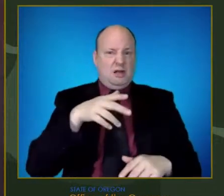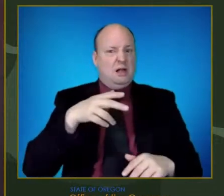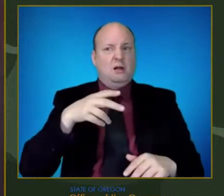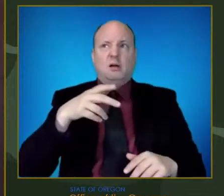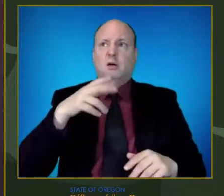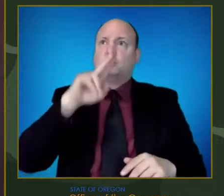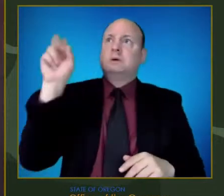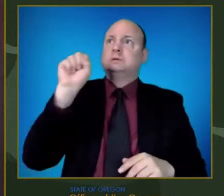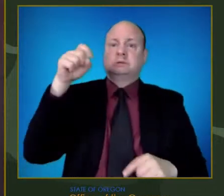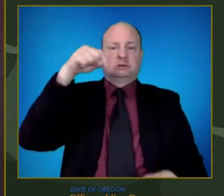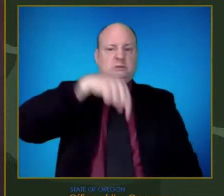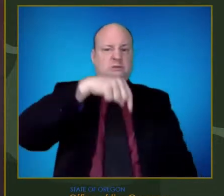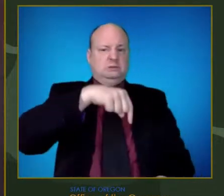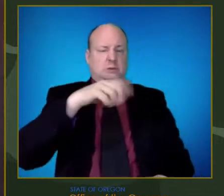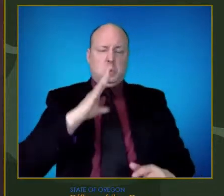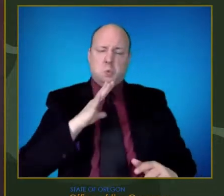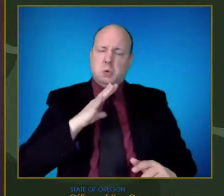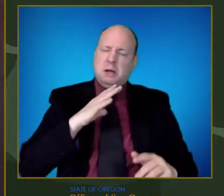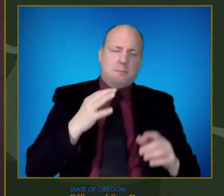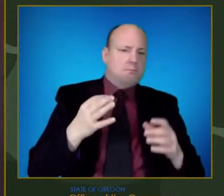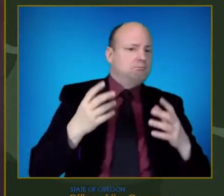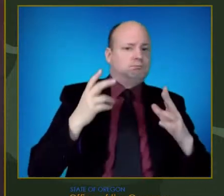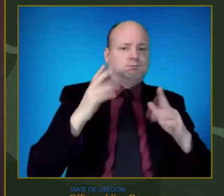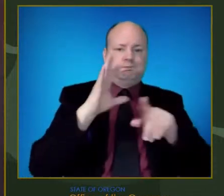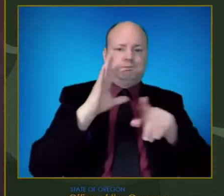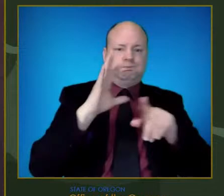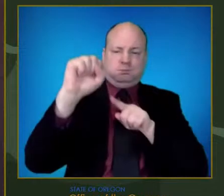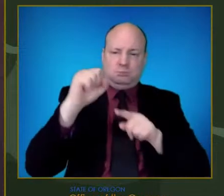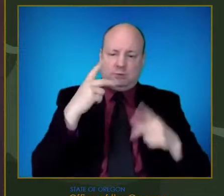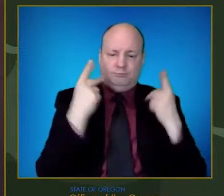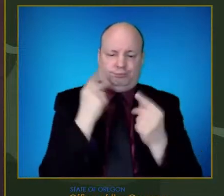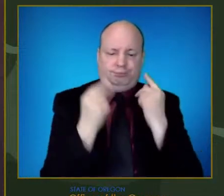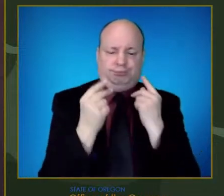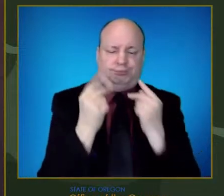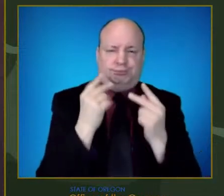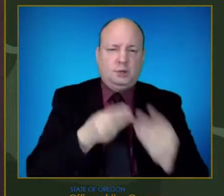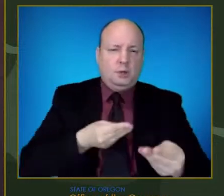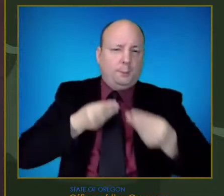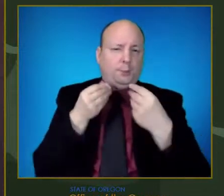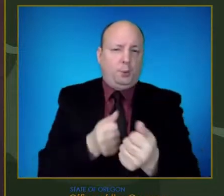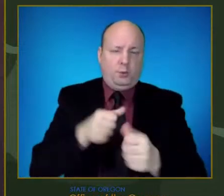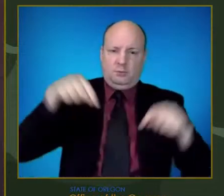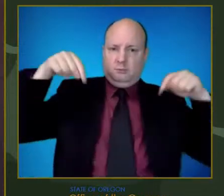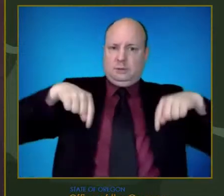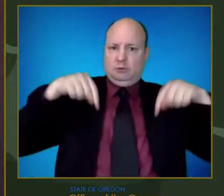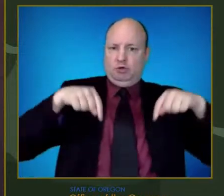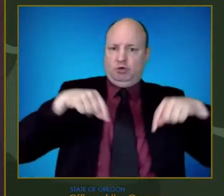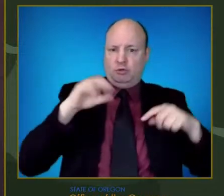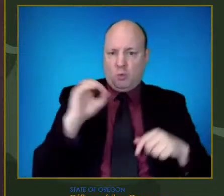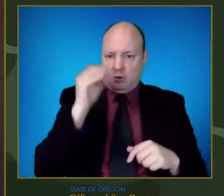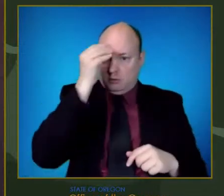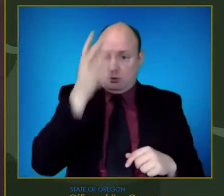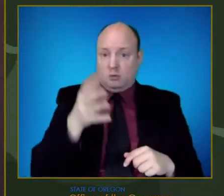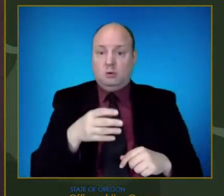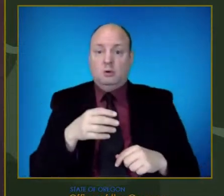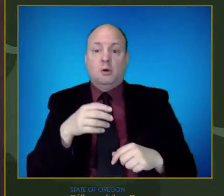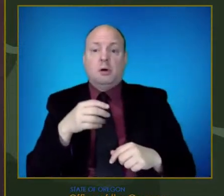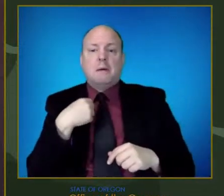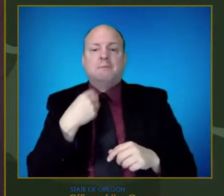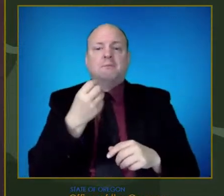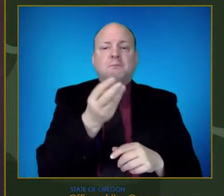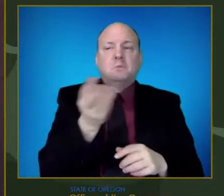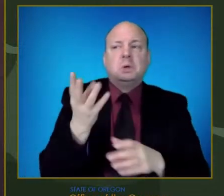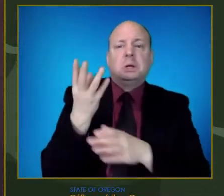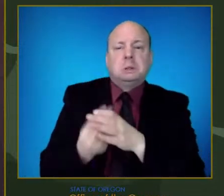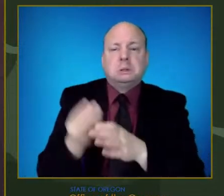that efficient and fast doesn't always reach everyone. That's why we are simultaneously engaging